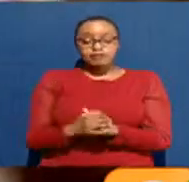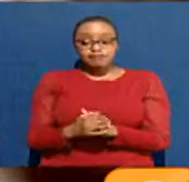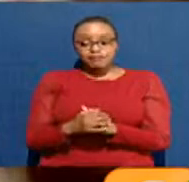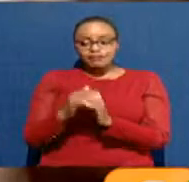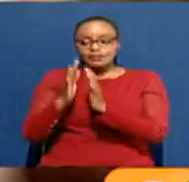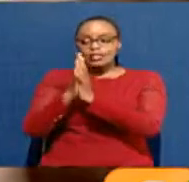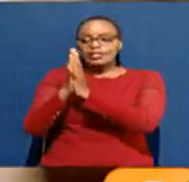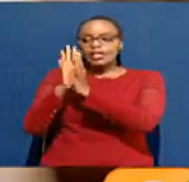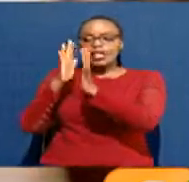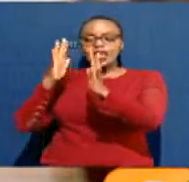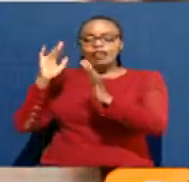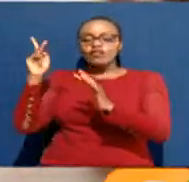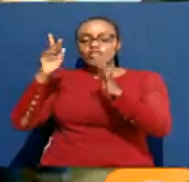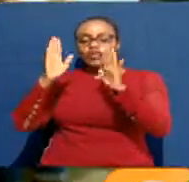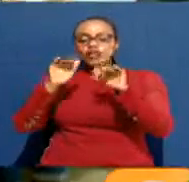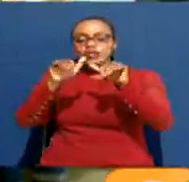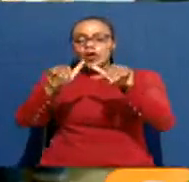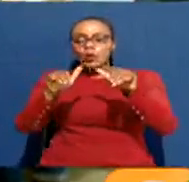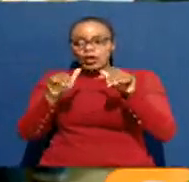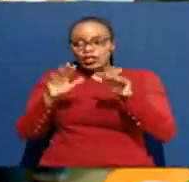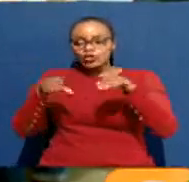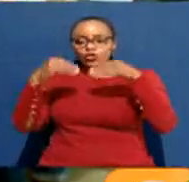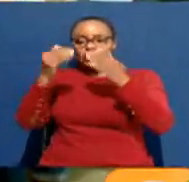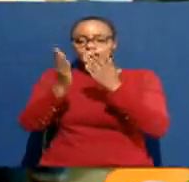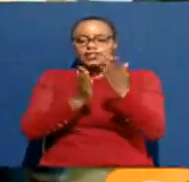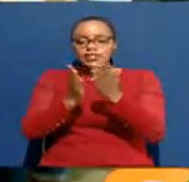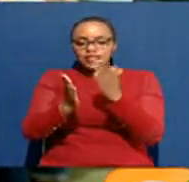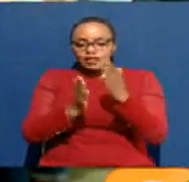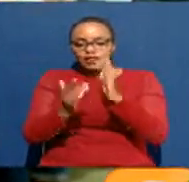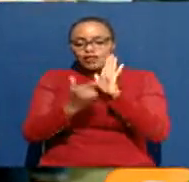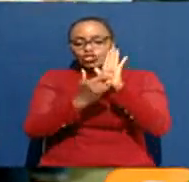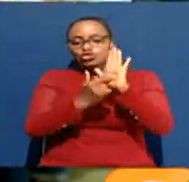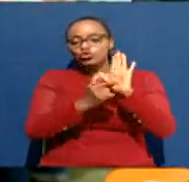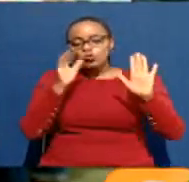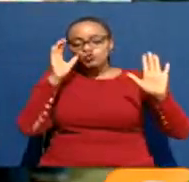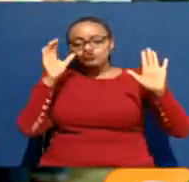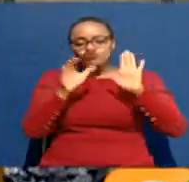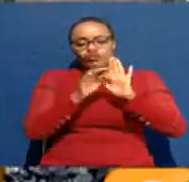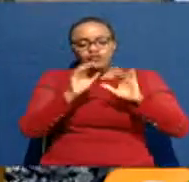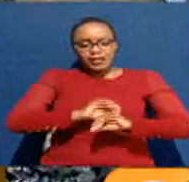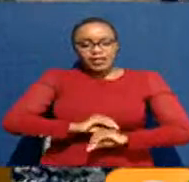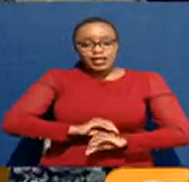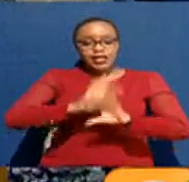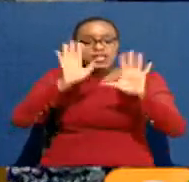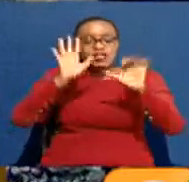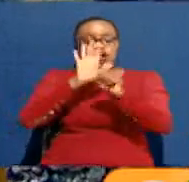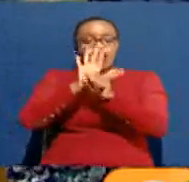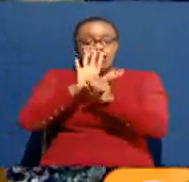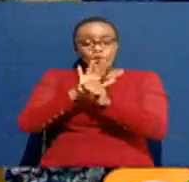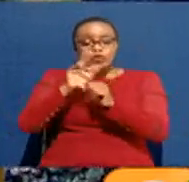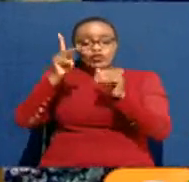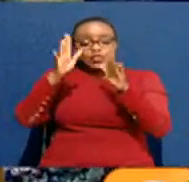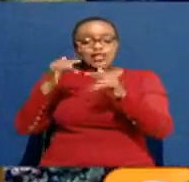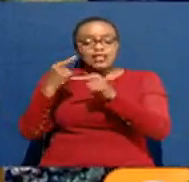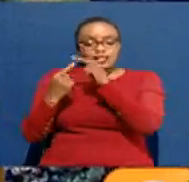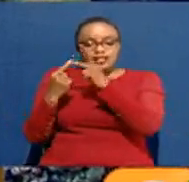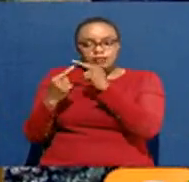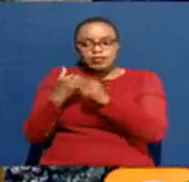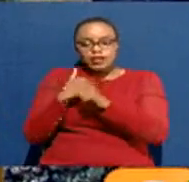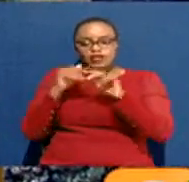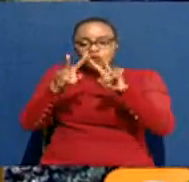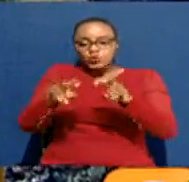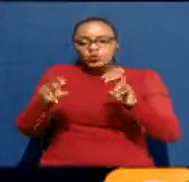queues of hundreds of Kenyans waiting to be attended to paint a true picture of what most have been going through in search